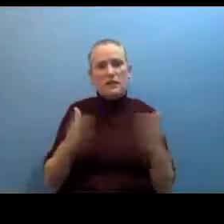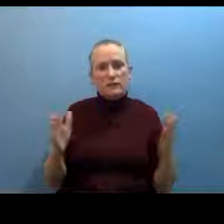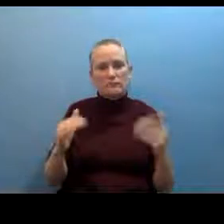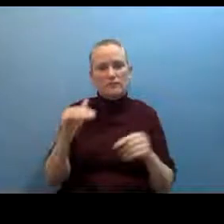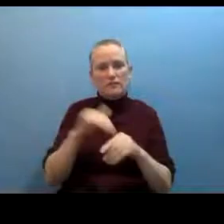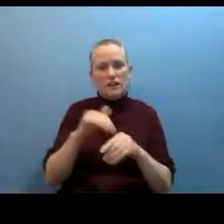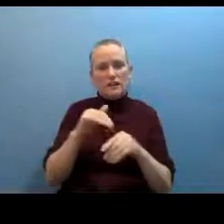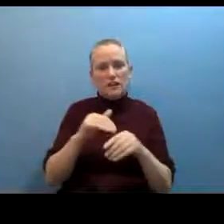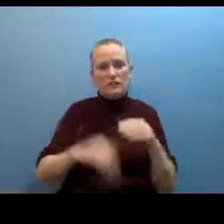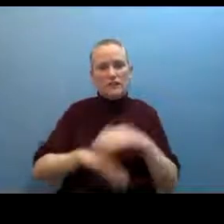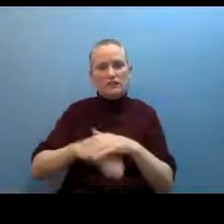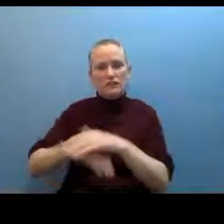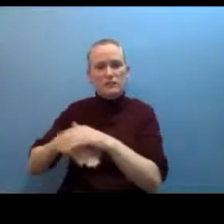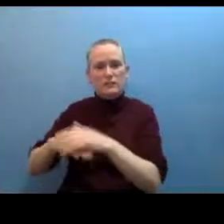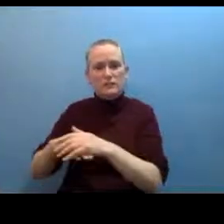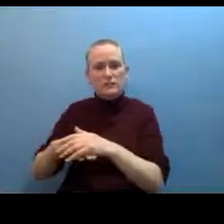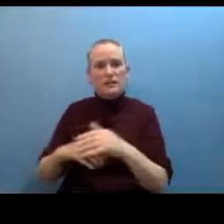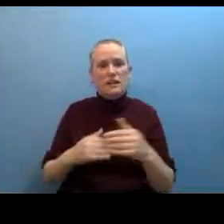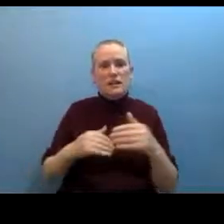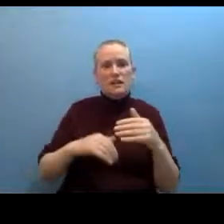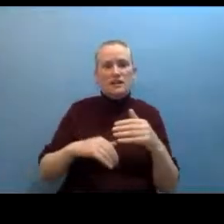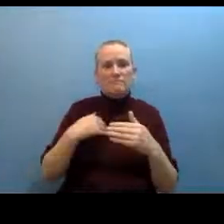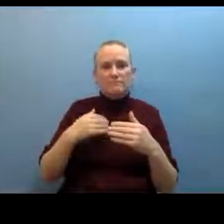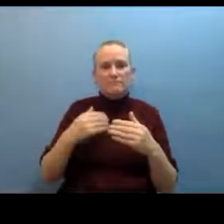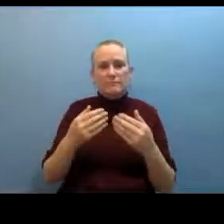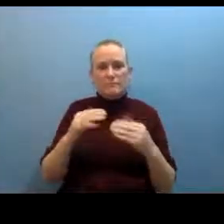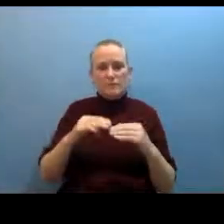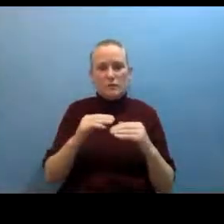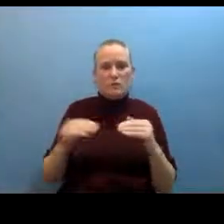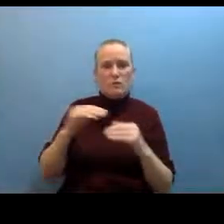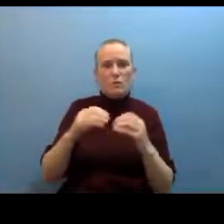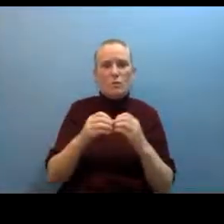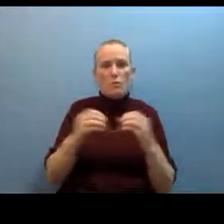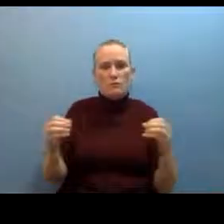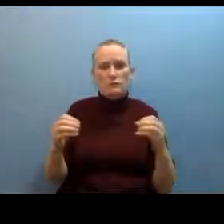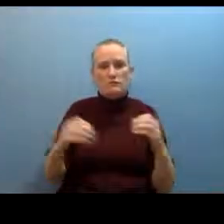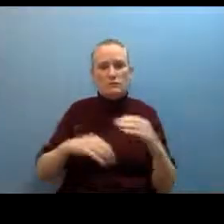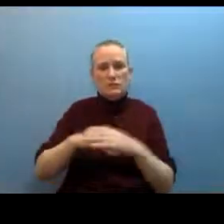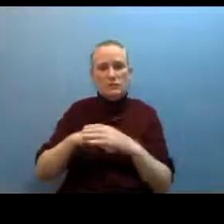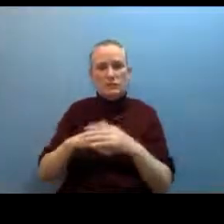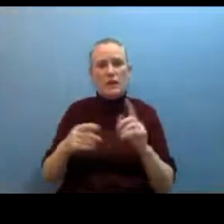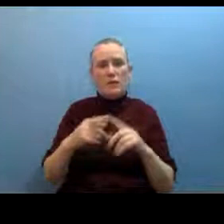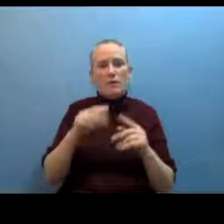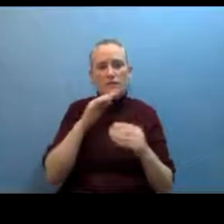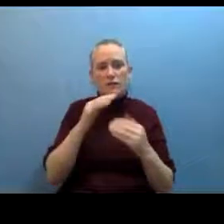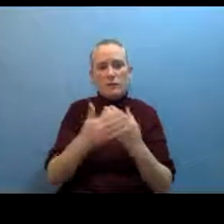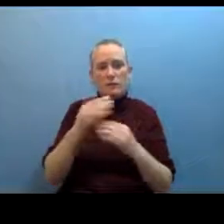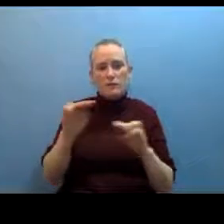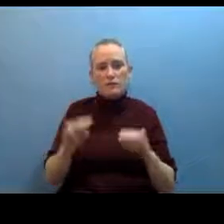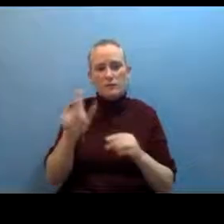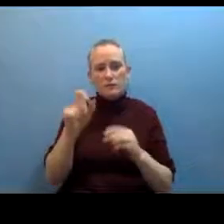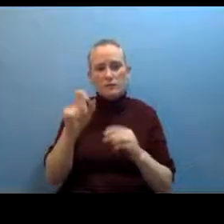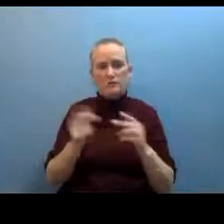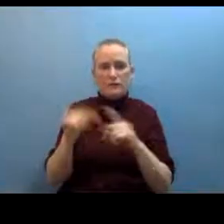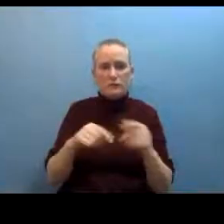restrictions lifting. So what that would mean for a young person, and of course, return to school as well.